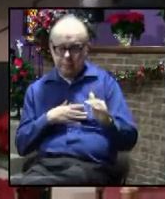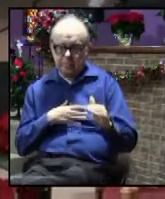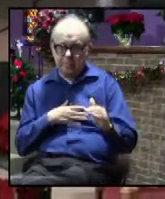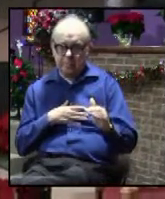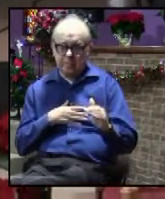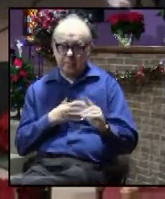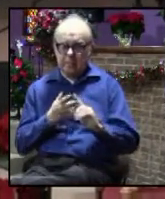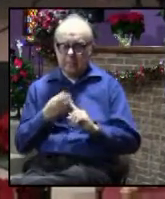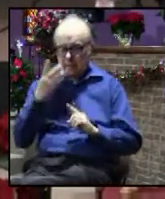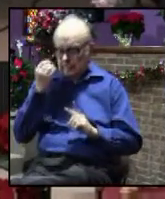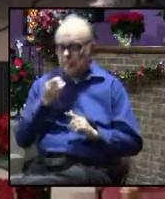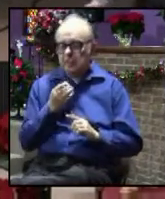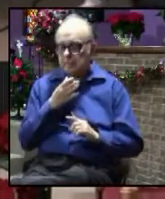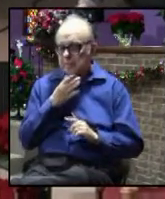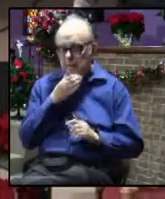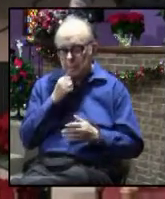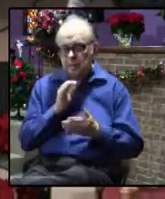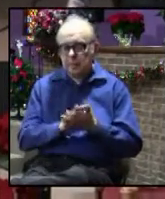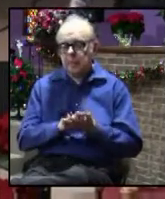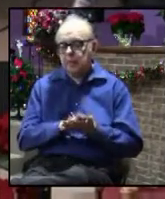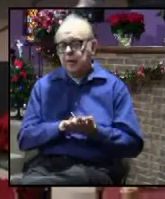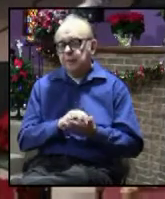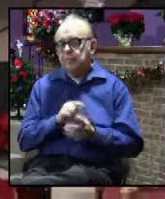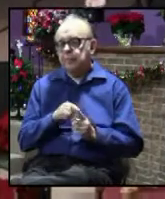from my beautiful wife down to the youngest.